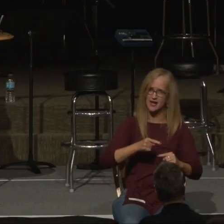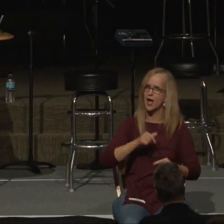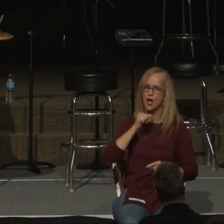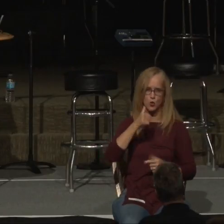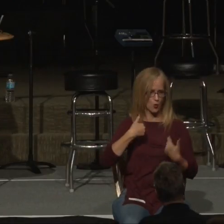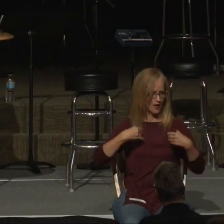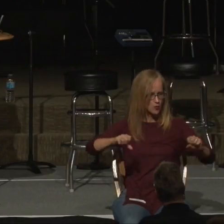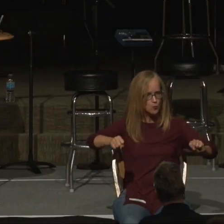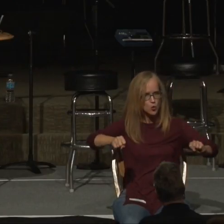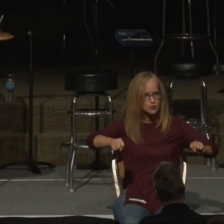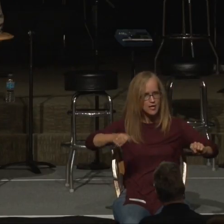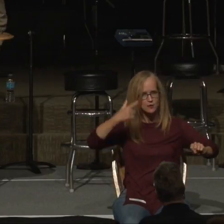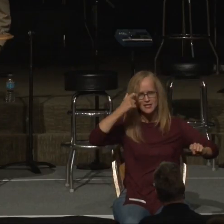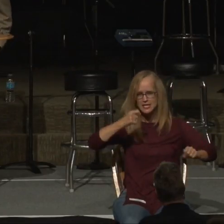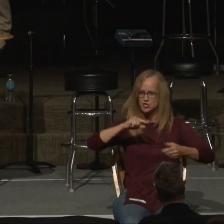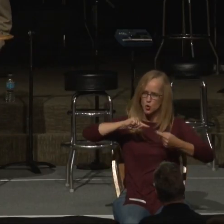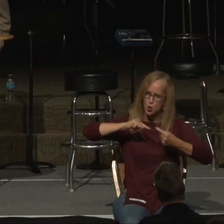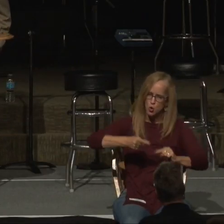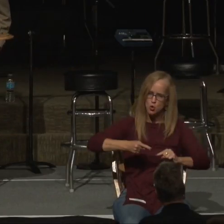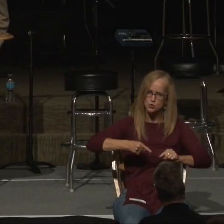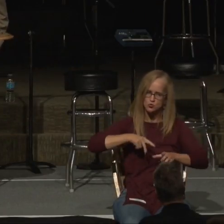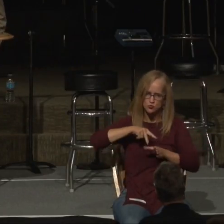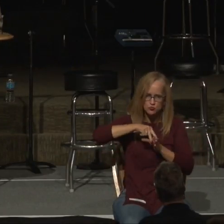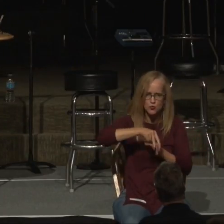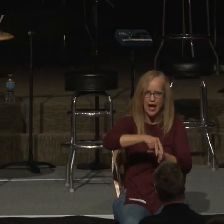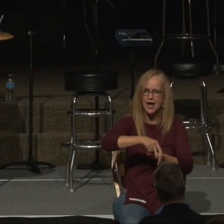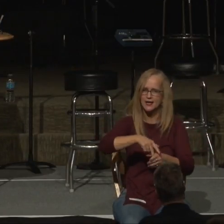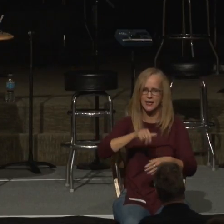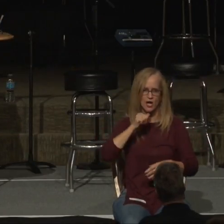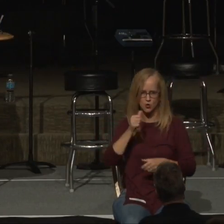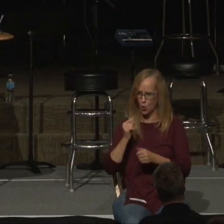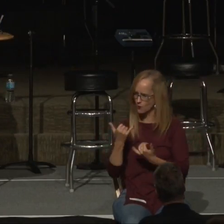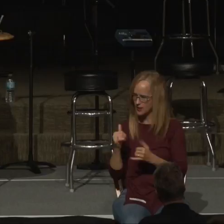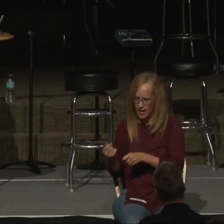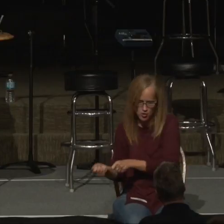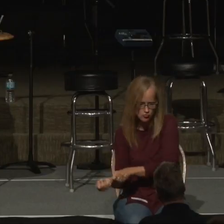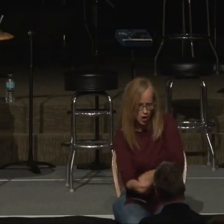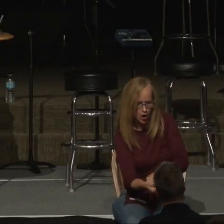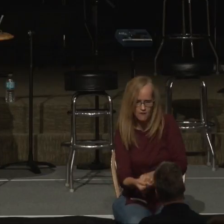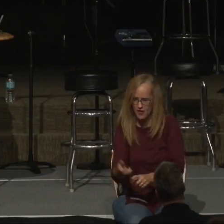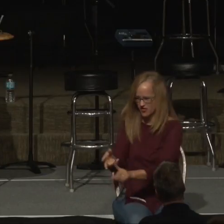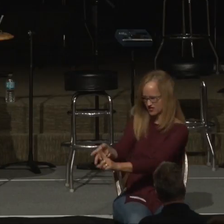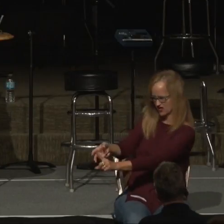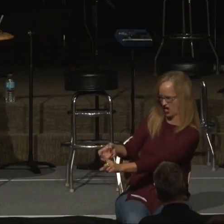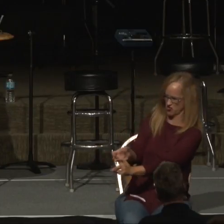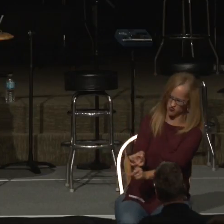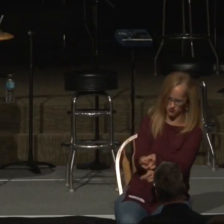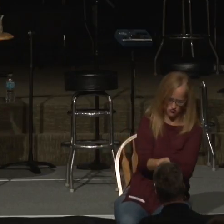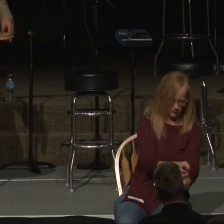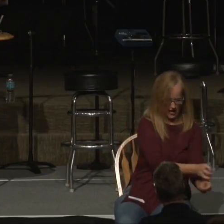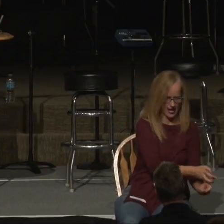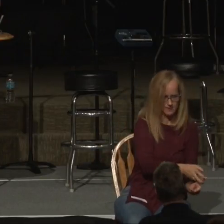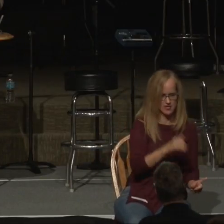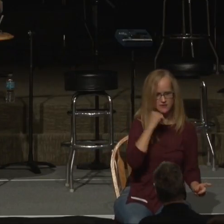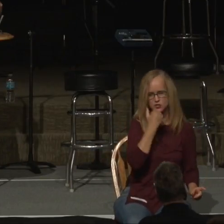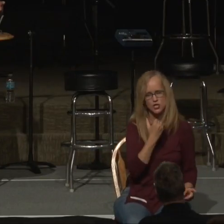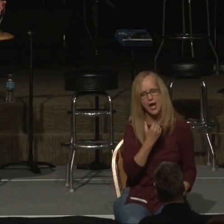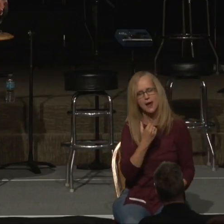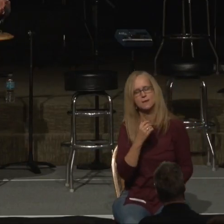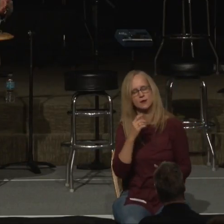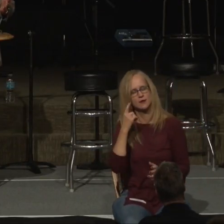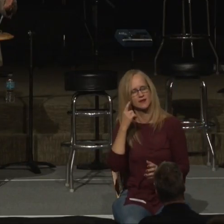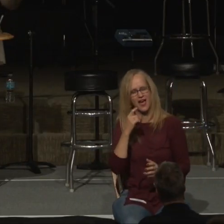motorcycle anymore, because it hurts to ride, and it's why I don't play golf unless somebody drags me out under shame. I don't go because it